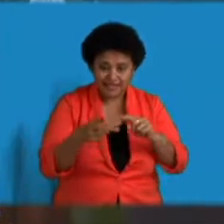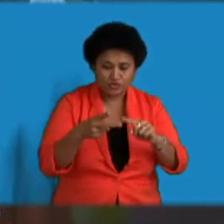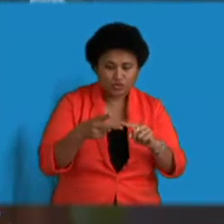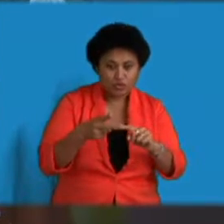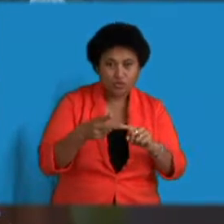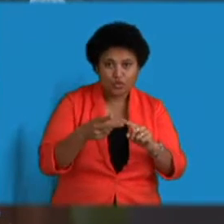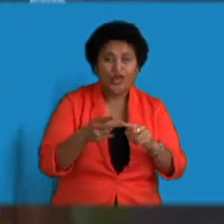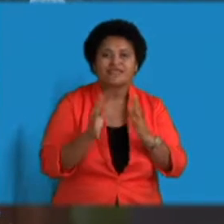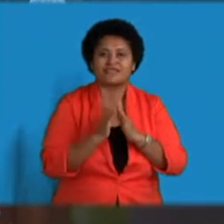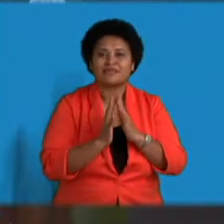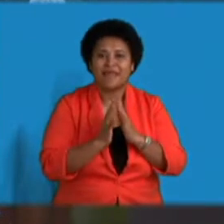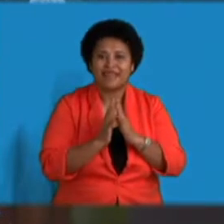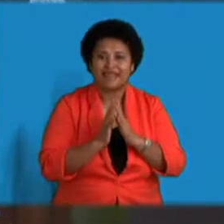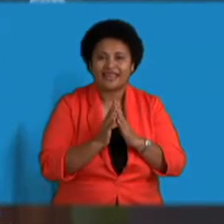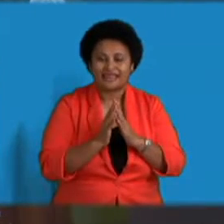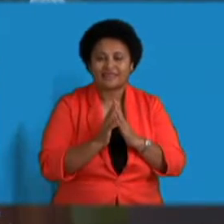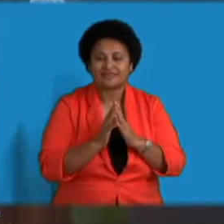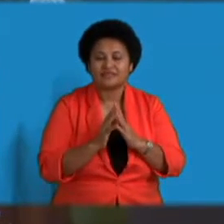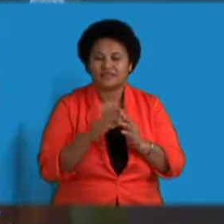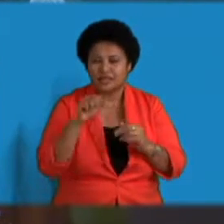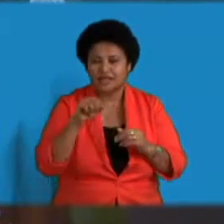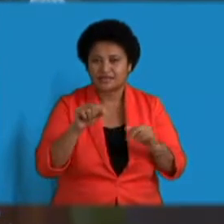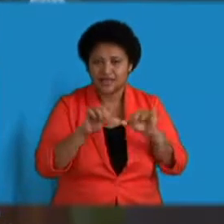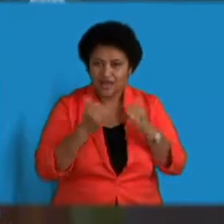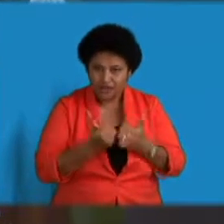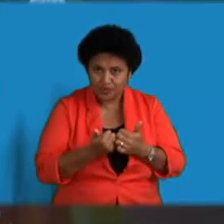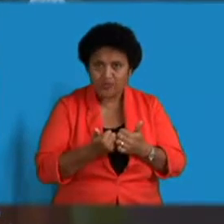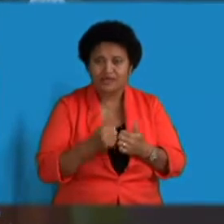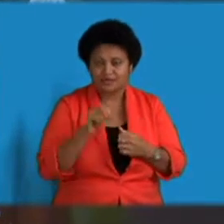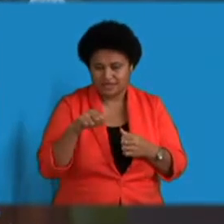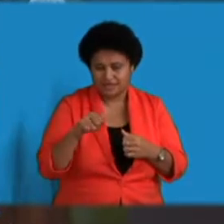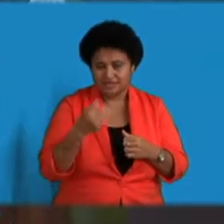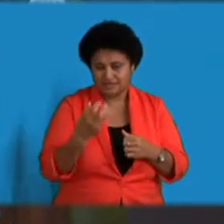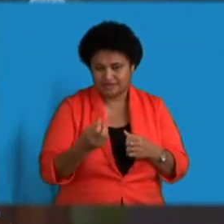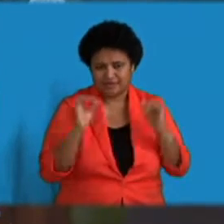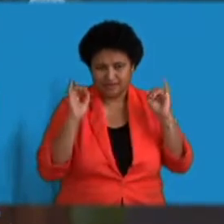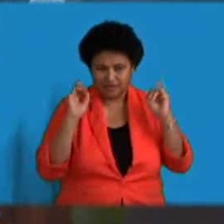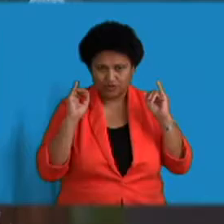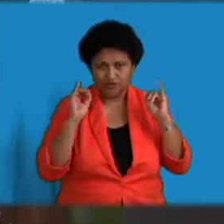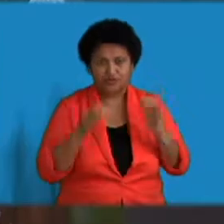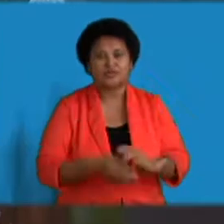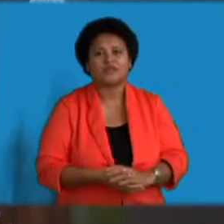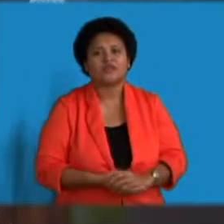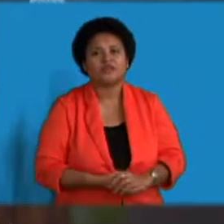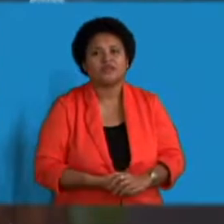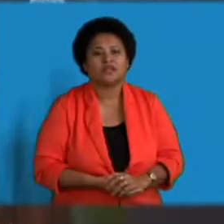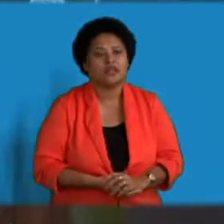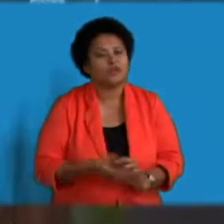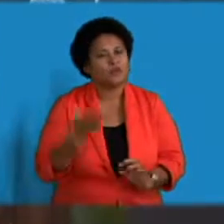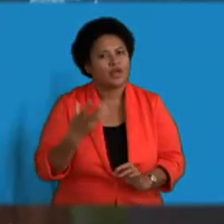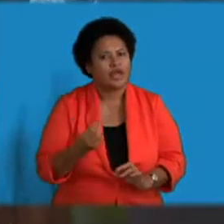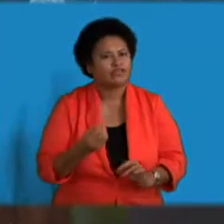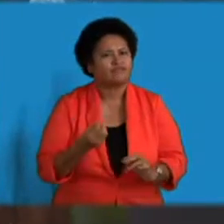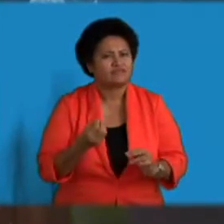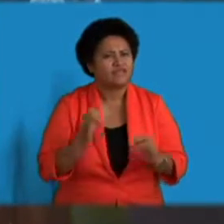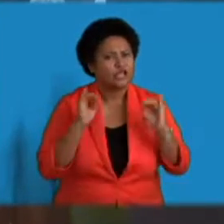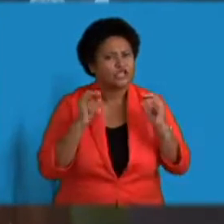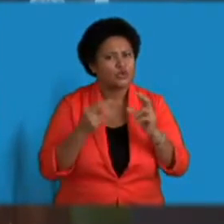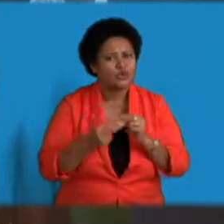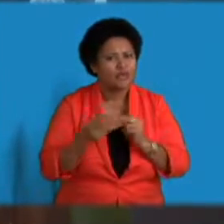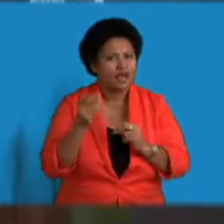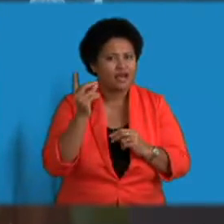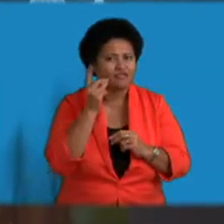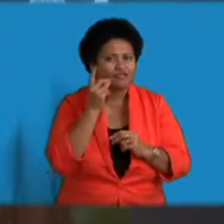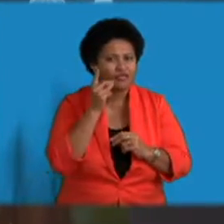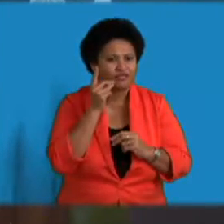agree with that. That is an issue, and we had some initial discussion with the mobile phone companies of how they